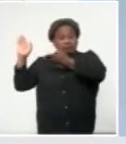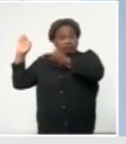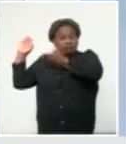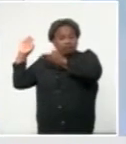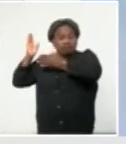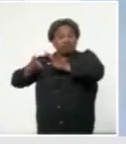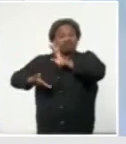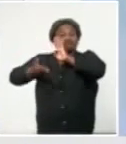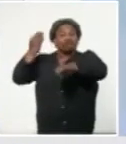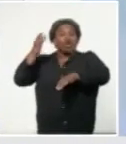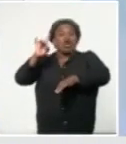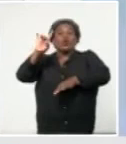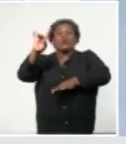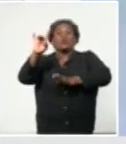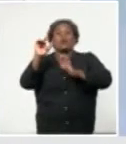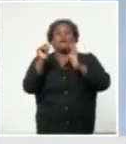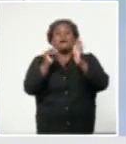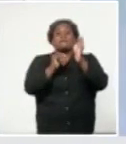Yesterday,